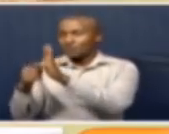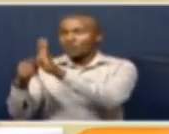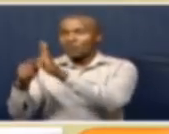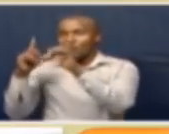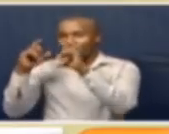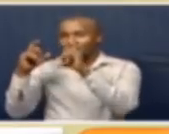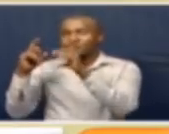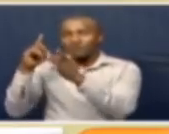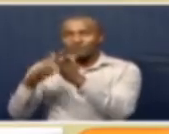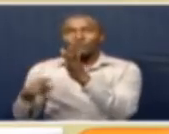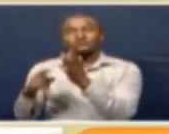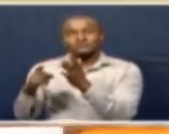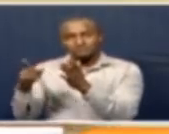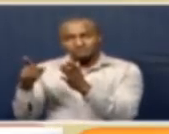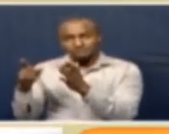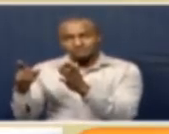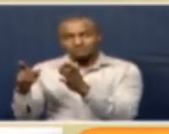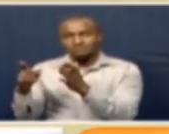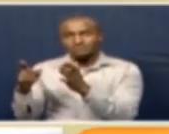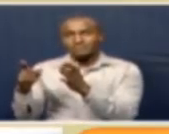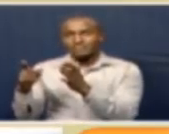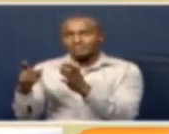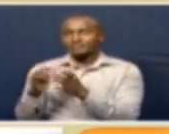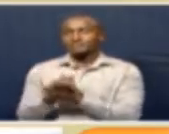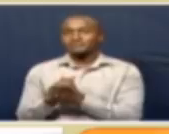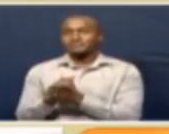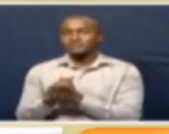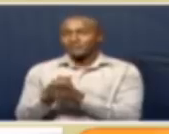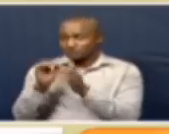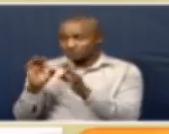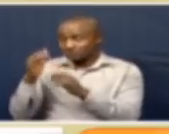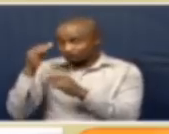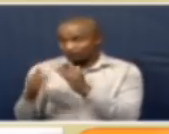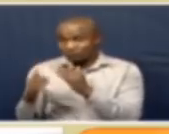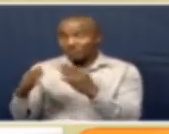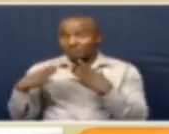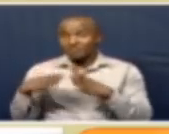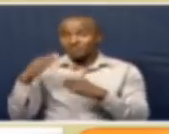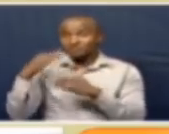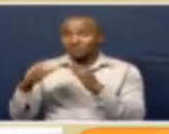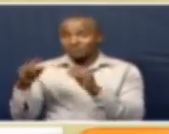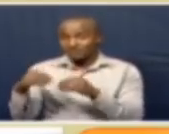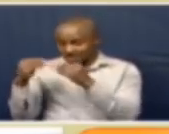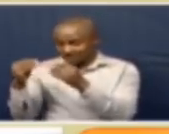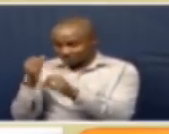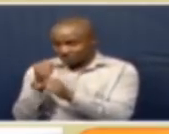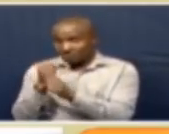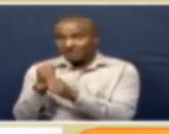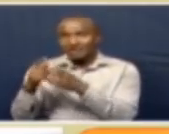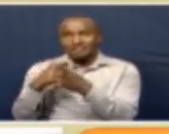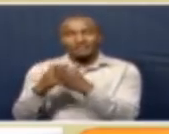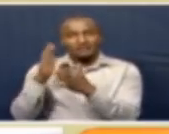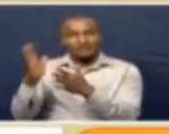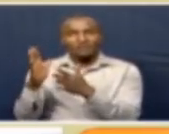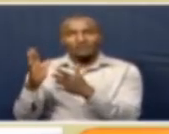what exactly it is, yeah? Mm-hmm. And lure like people to get these things. So if we stop, and if people stop giving these people jobs, they'll probably